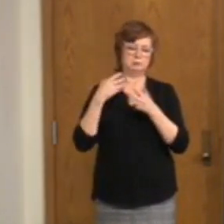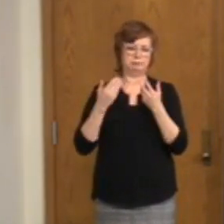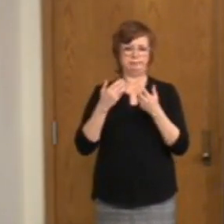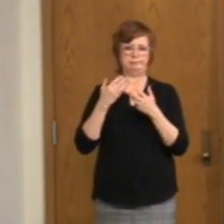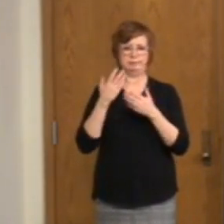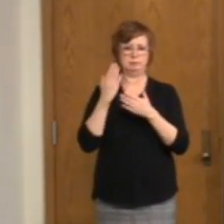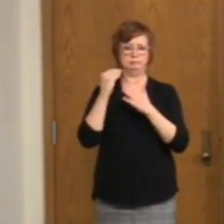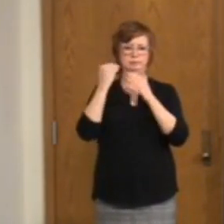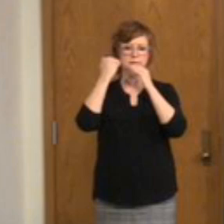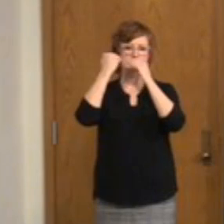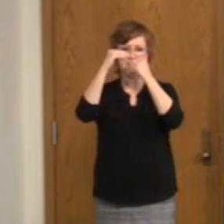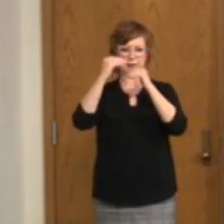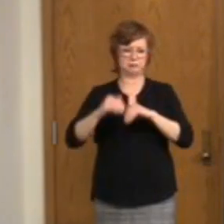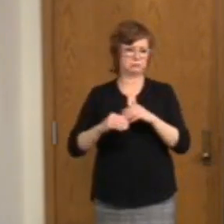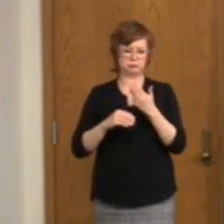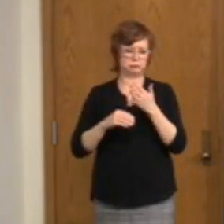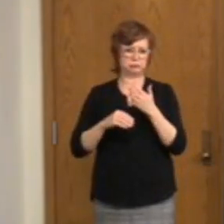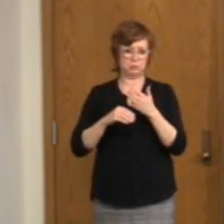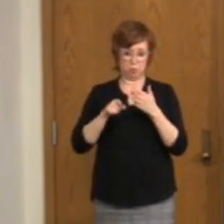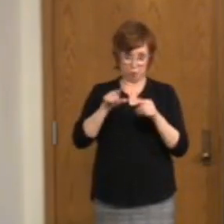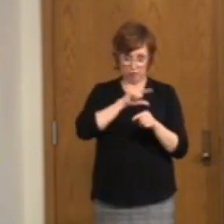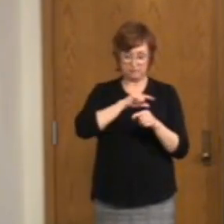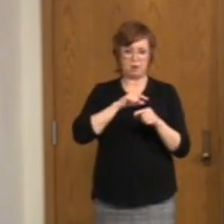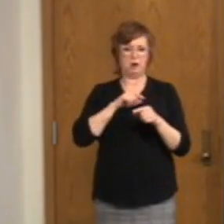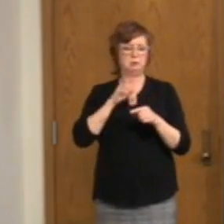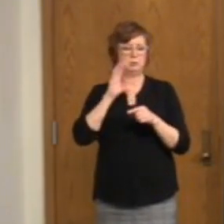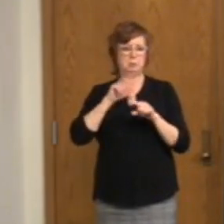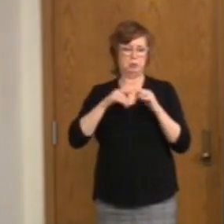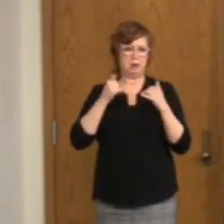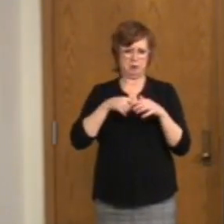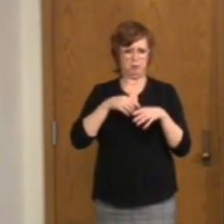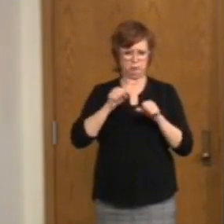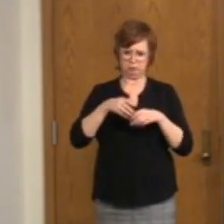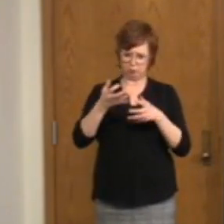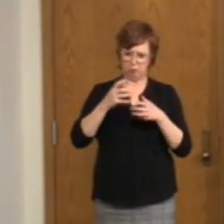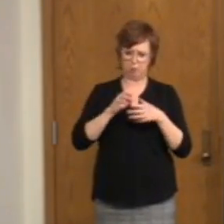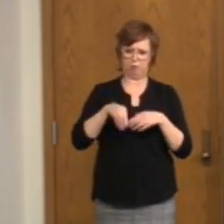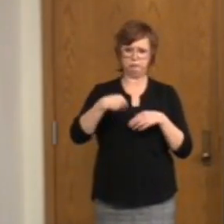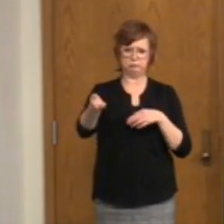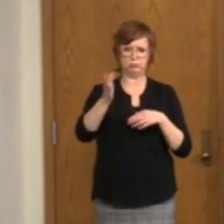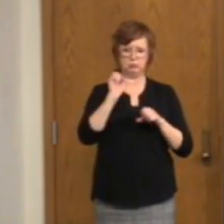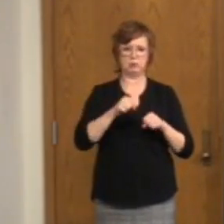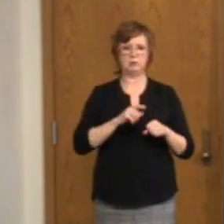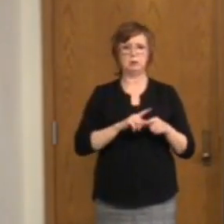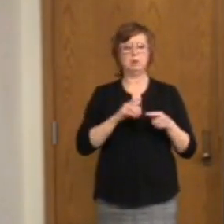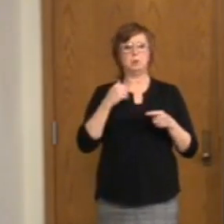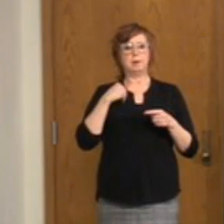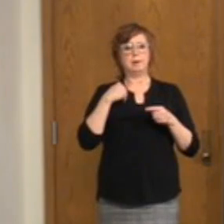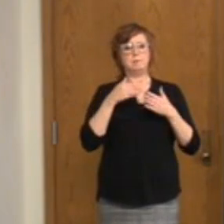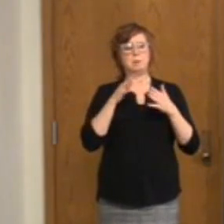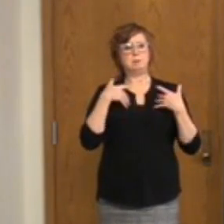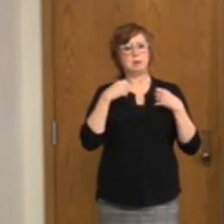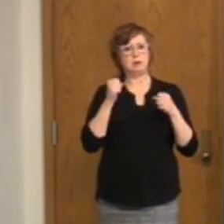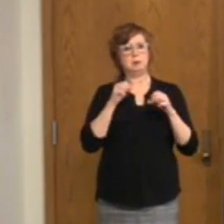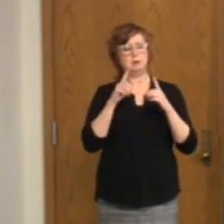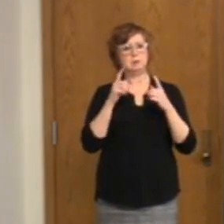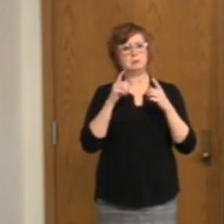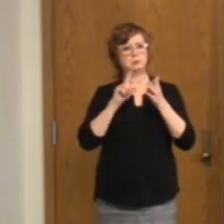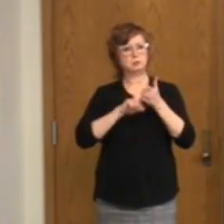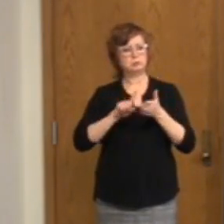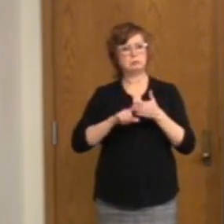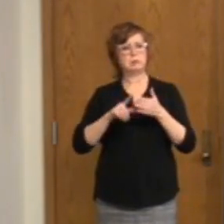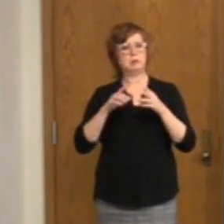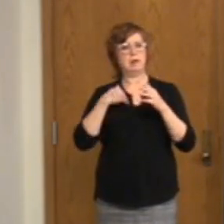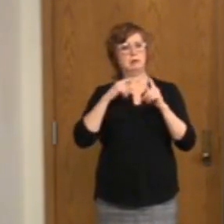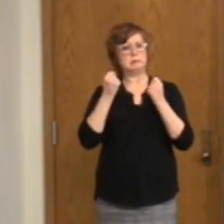before these current testing platforms available, has been deploying outreach teams in case of outbreak investigations to quickly